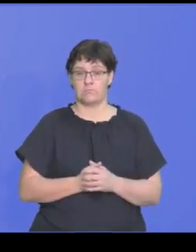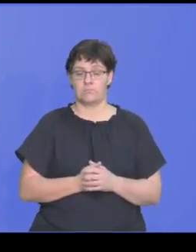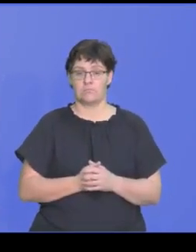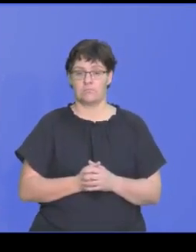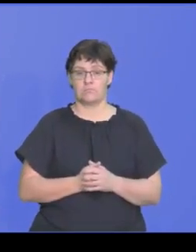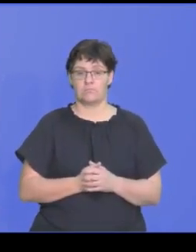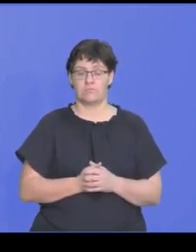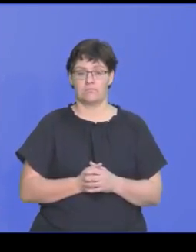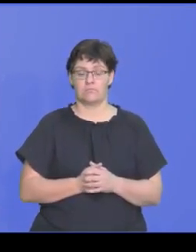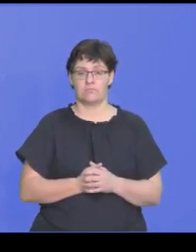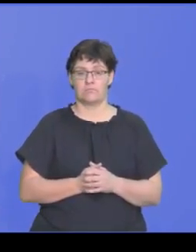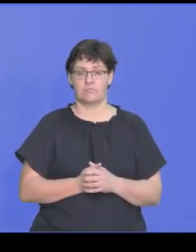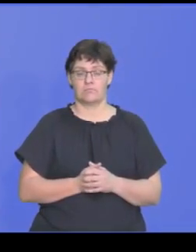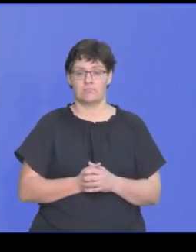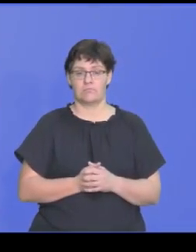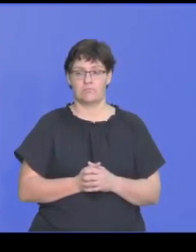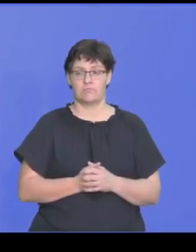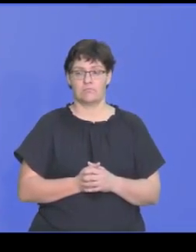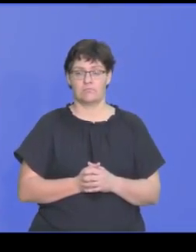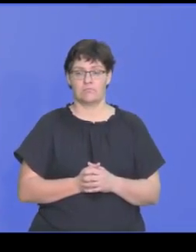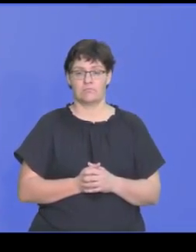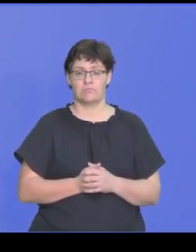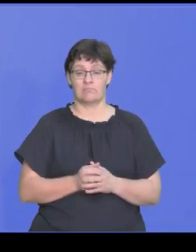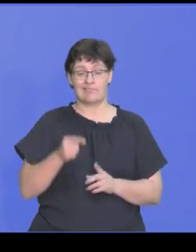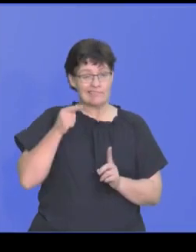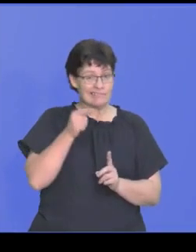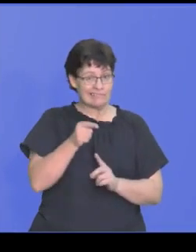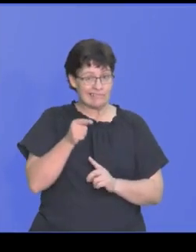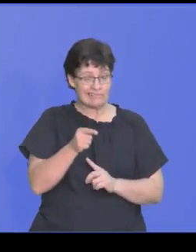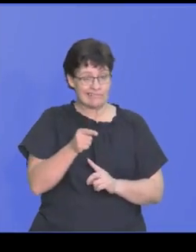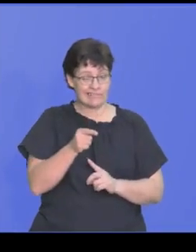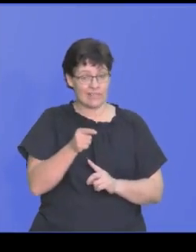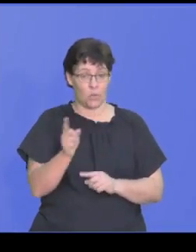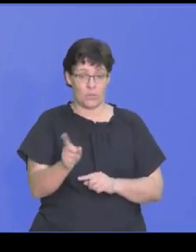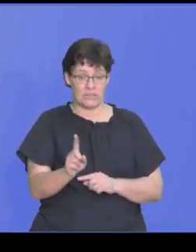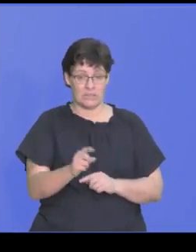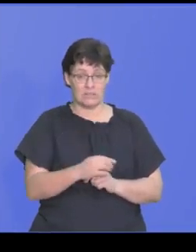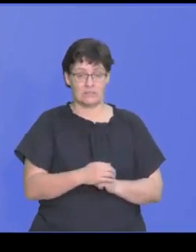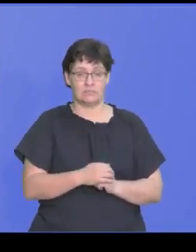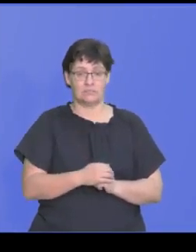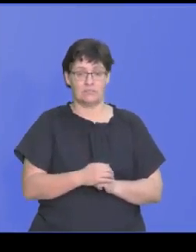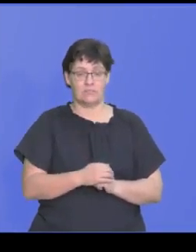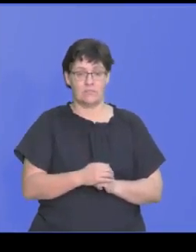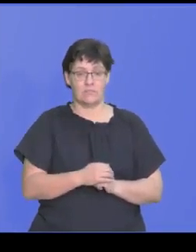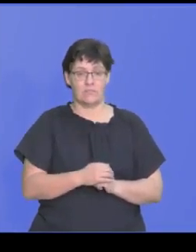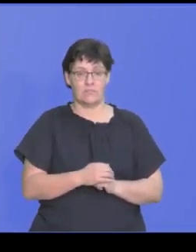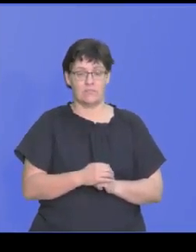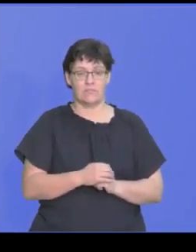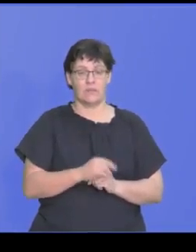So that was